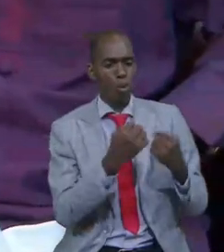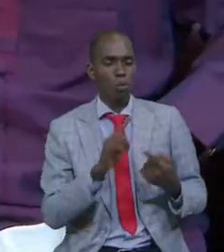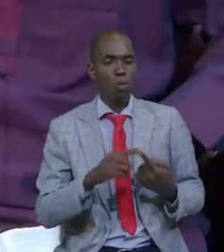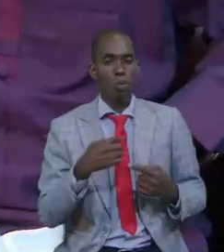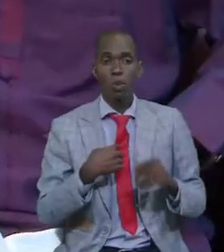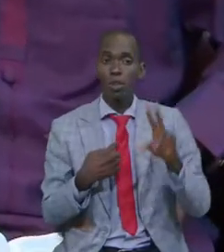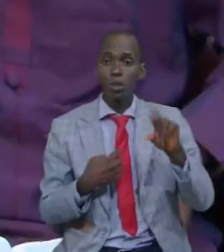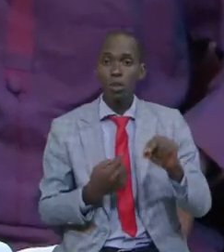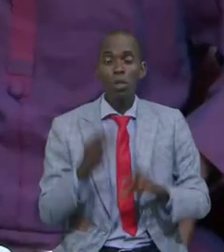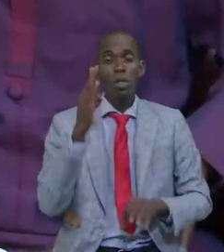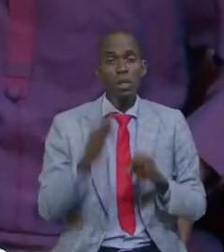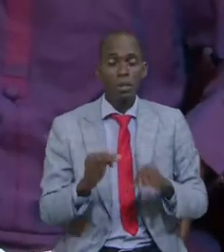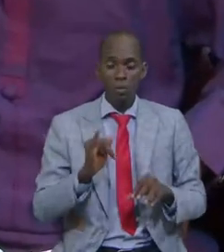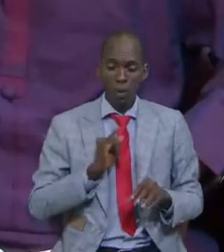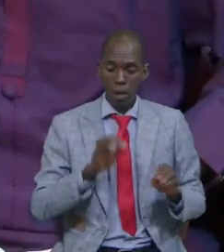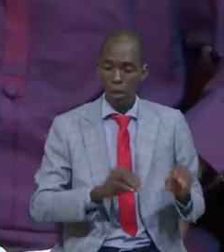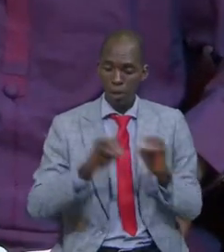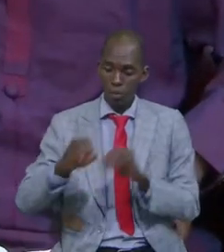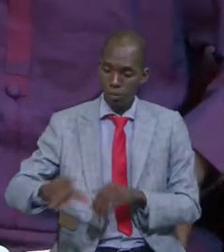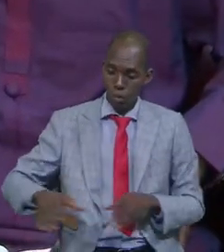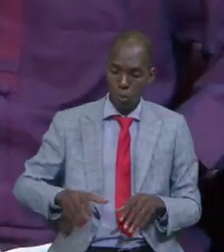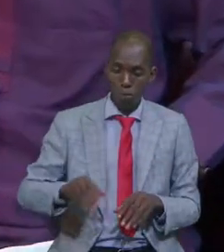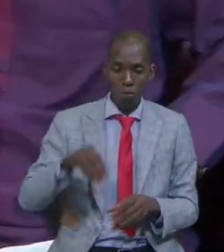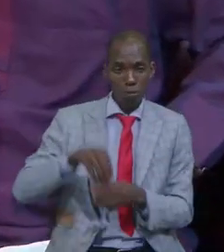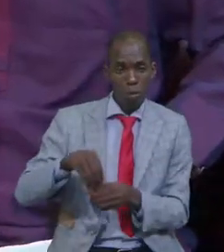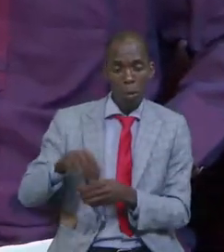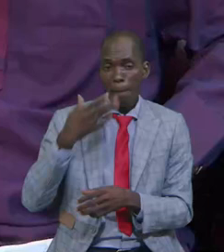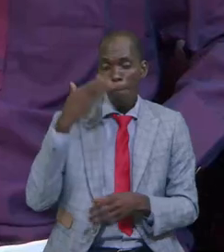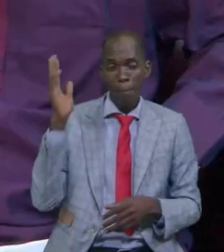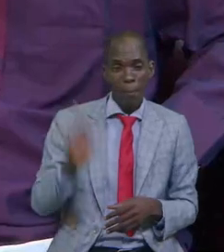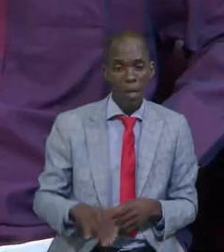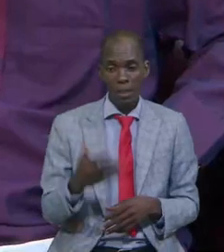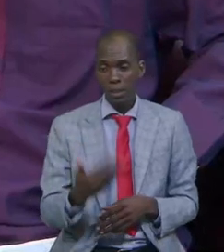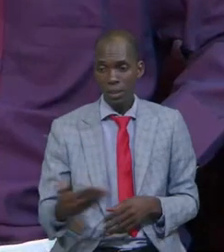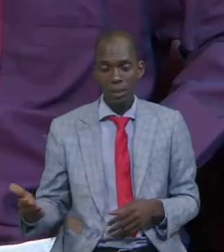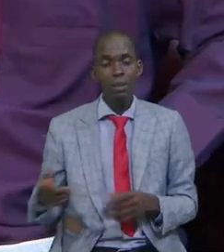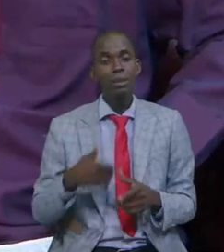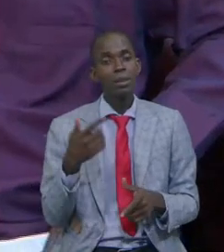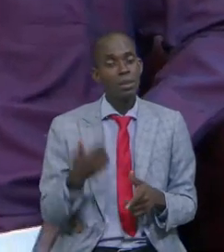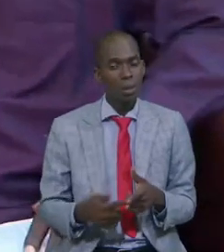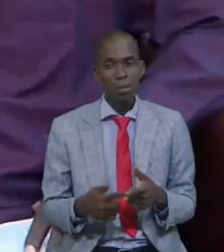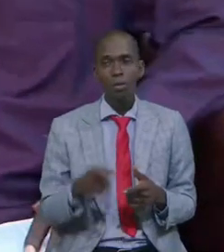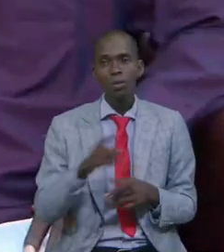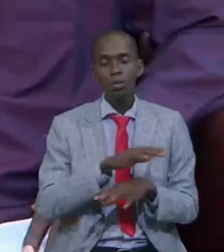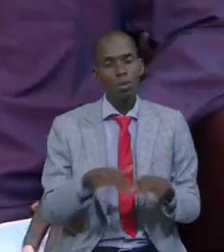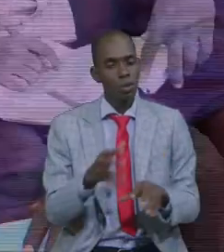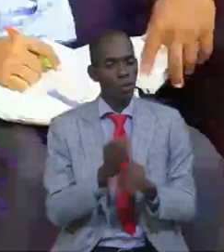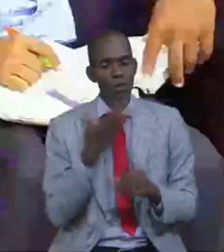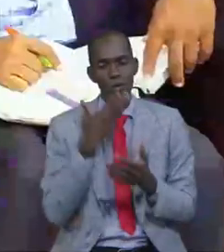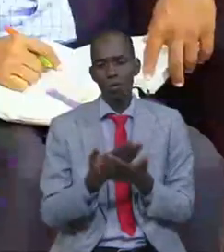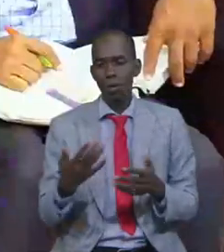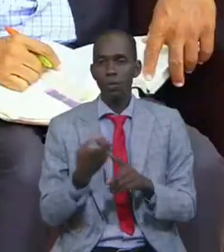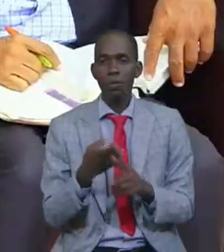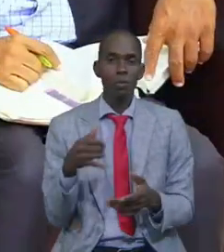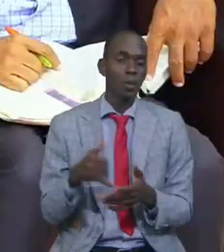bad seed, wild oath, then something miraculous will come. It doesn't happen that way. If I